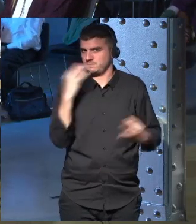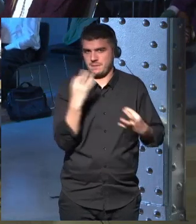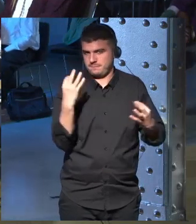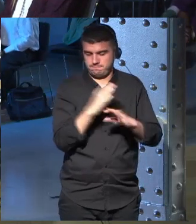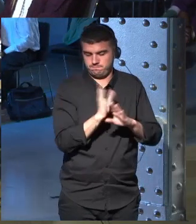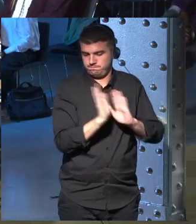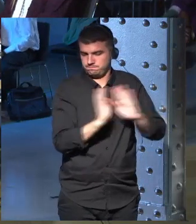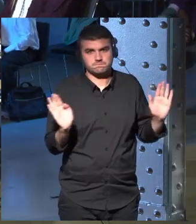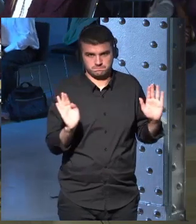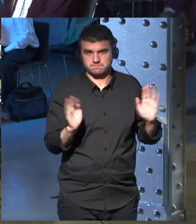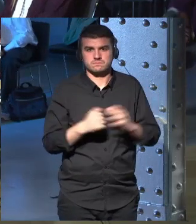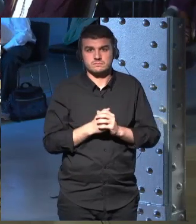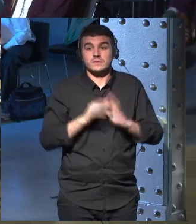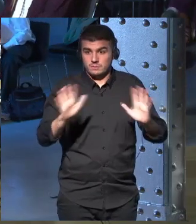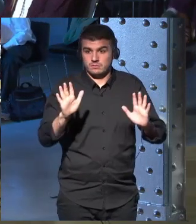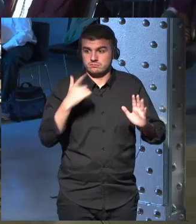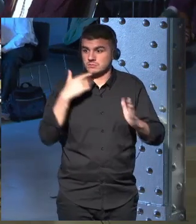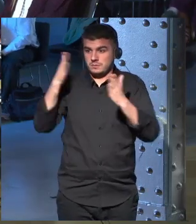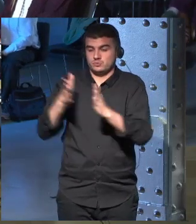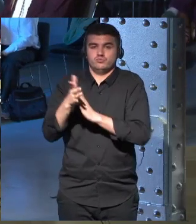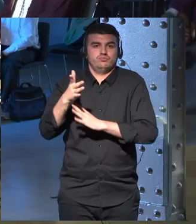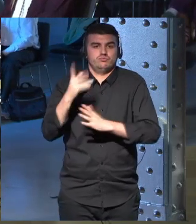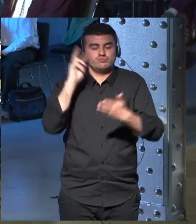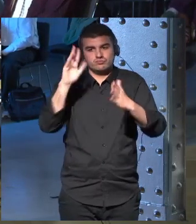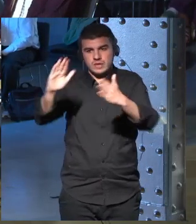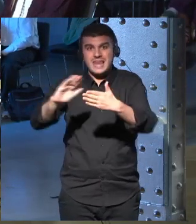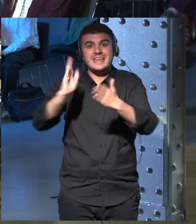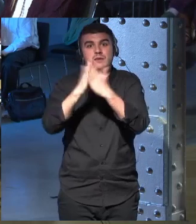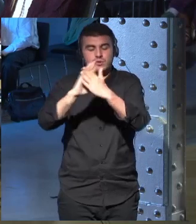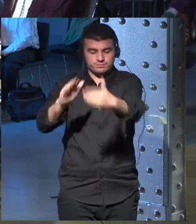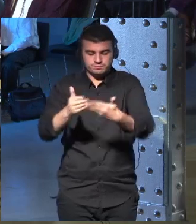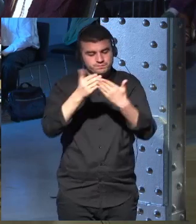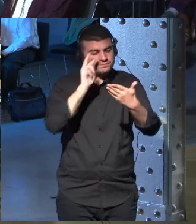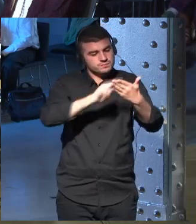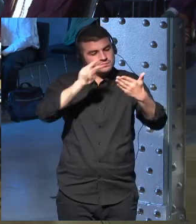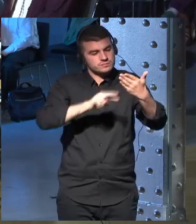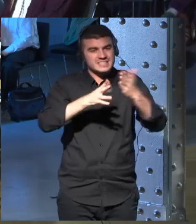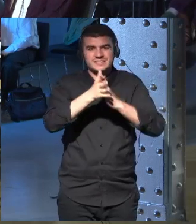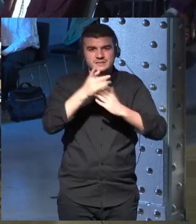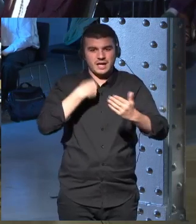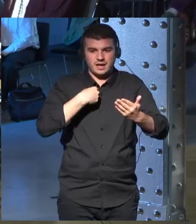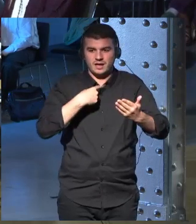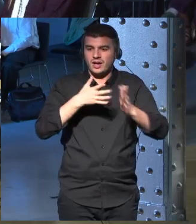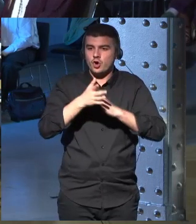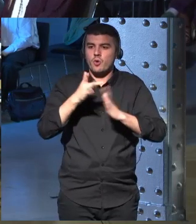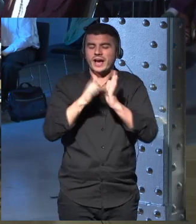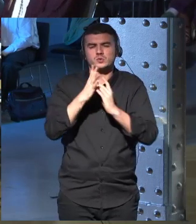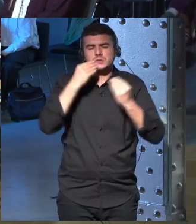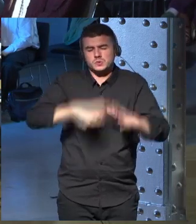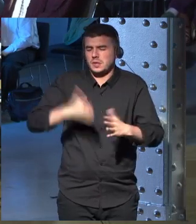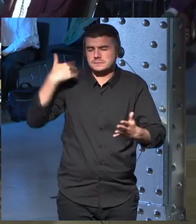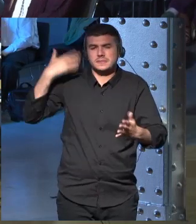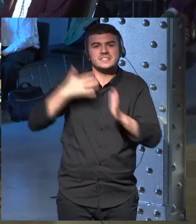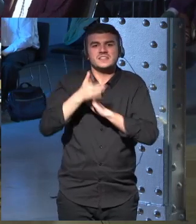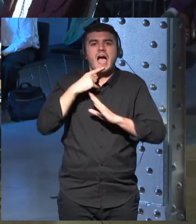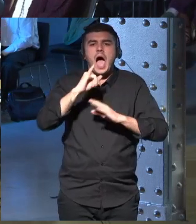or, to put it in a different way, that the books have no historical basis. But let me turn to